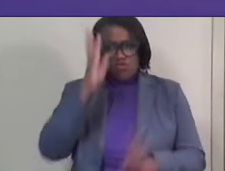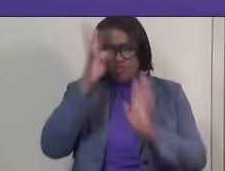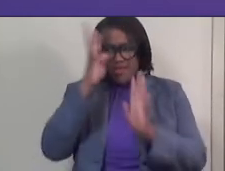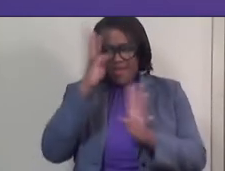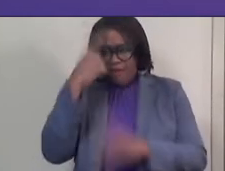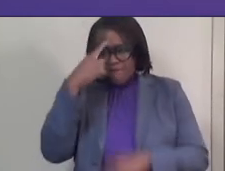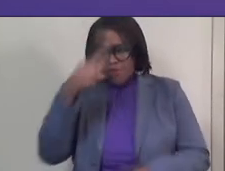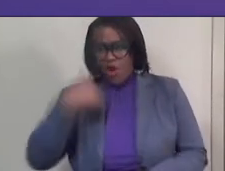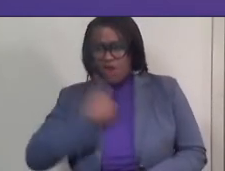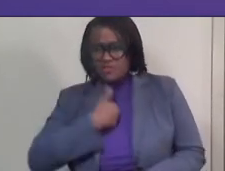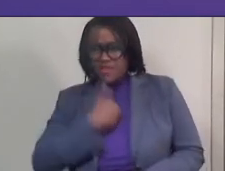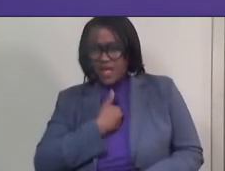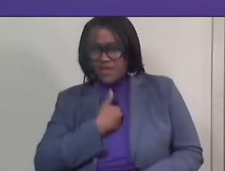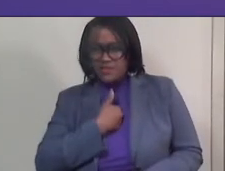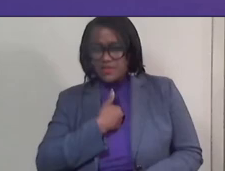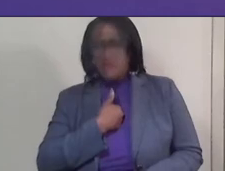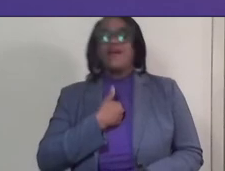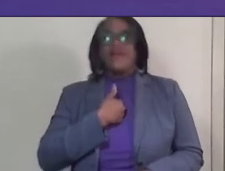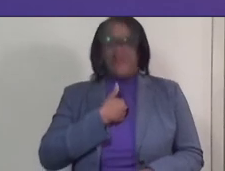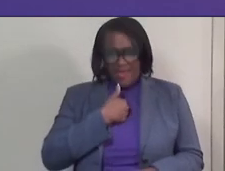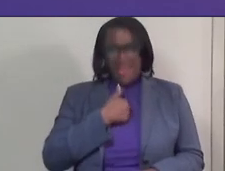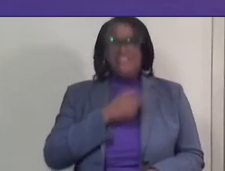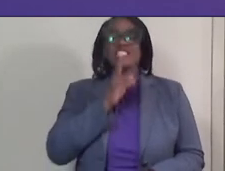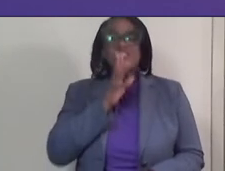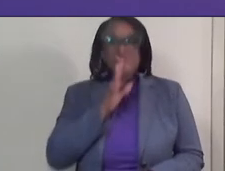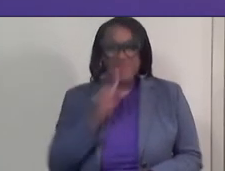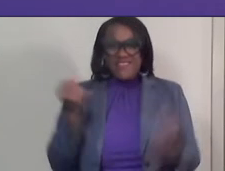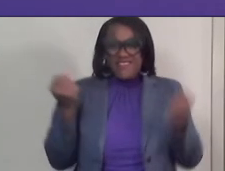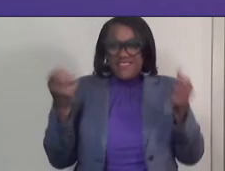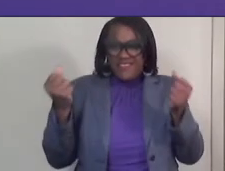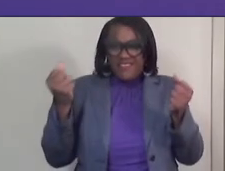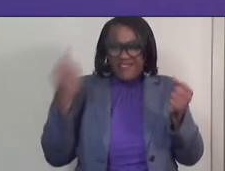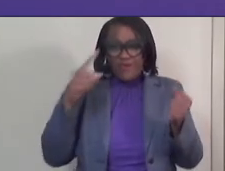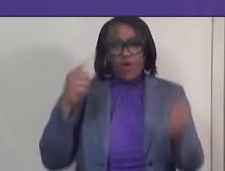ourselves, and speak for ourselves.